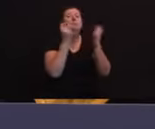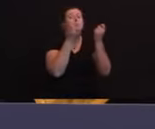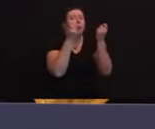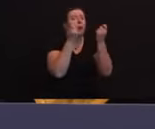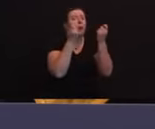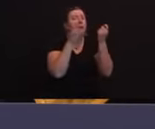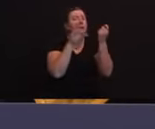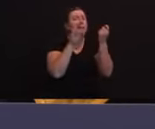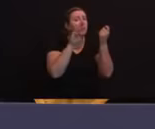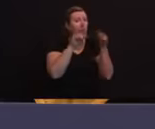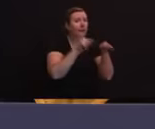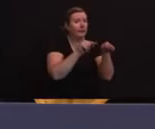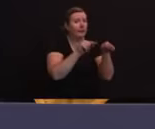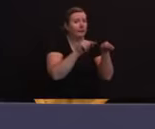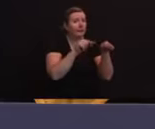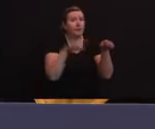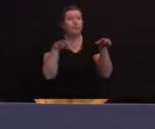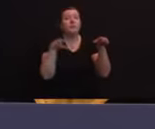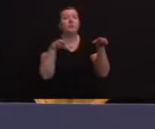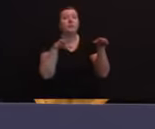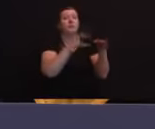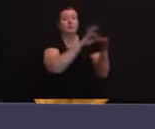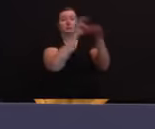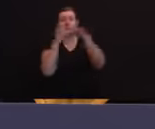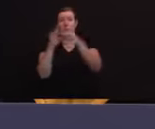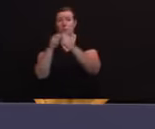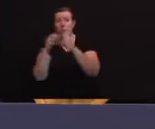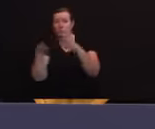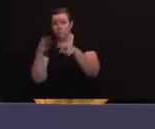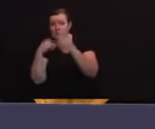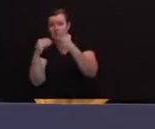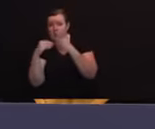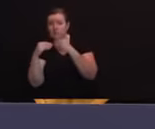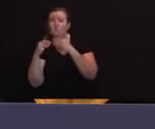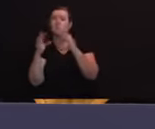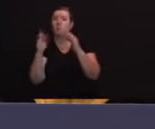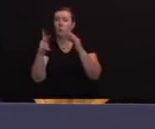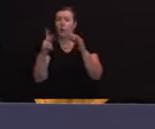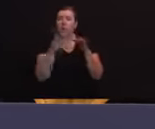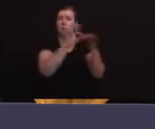you. Dustin, good afternoon.